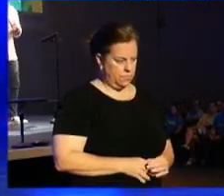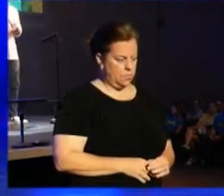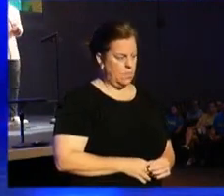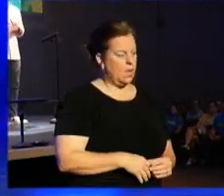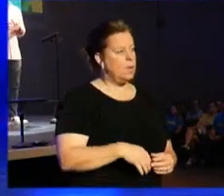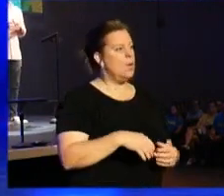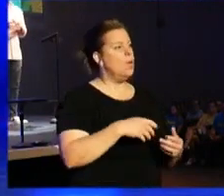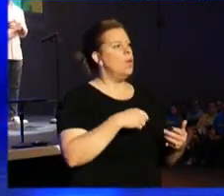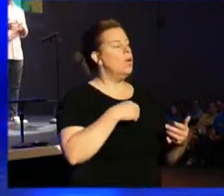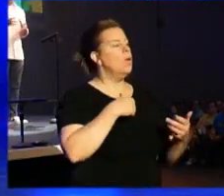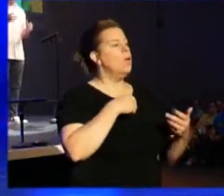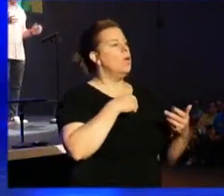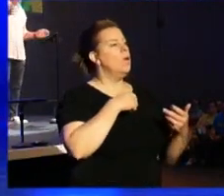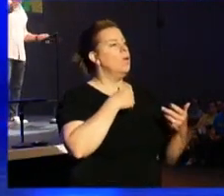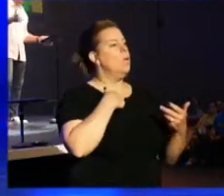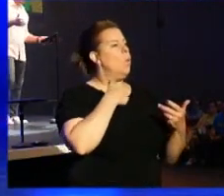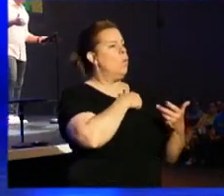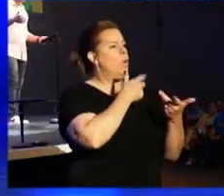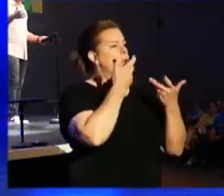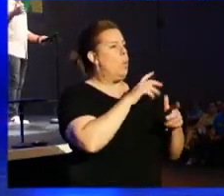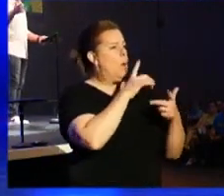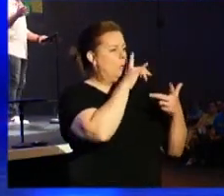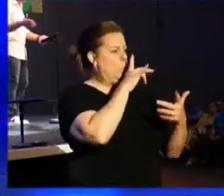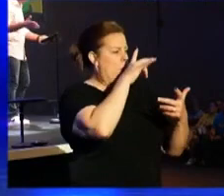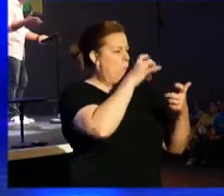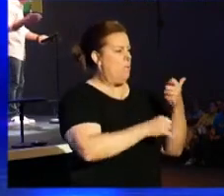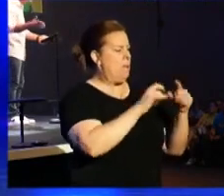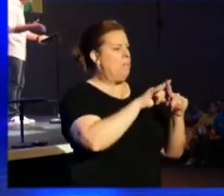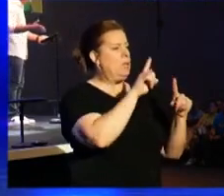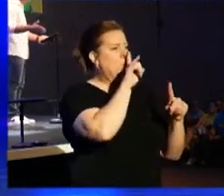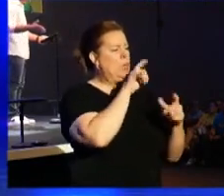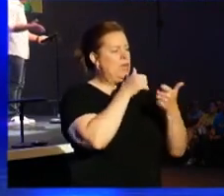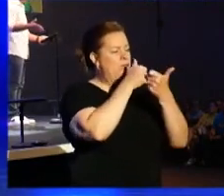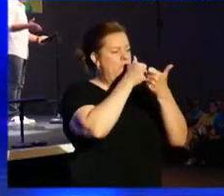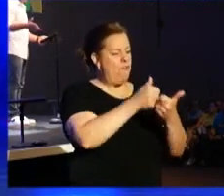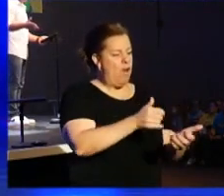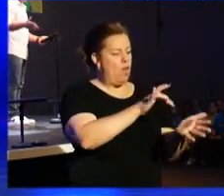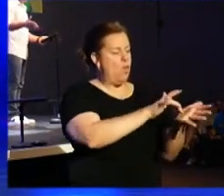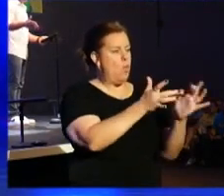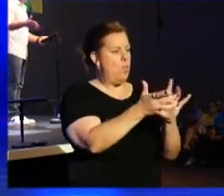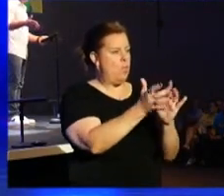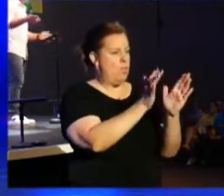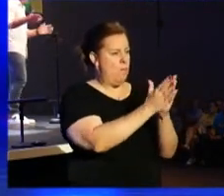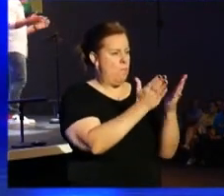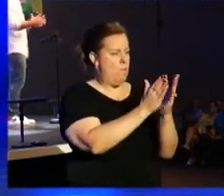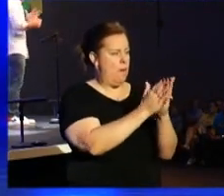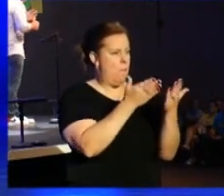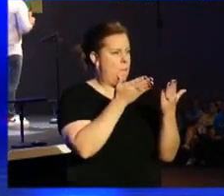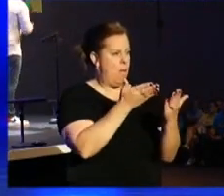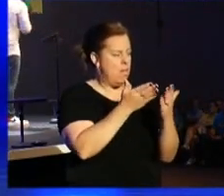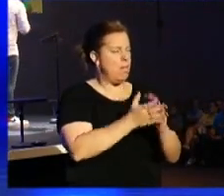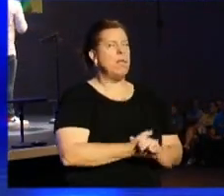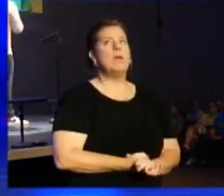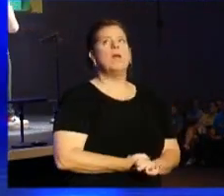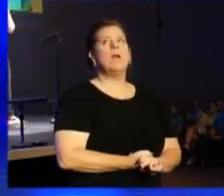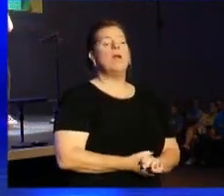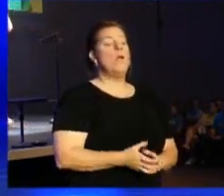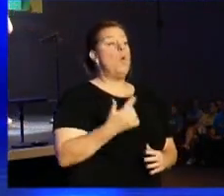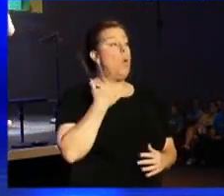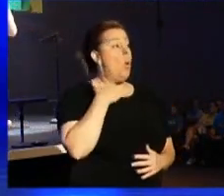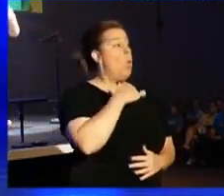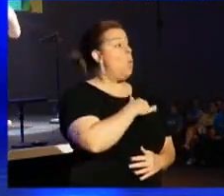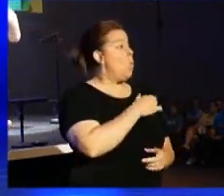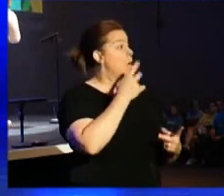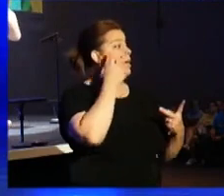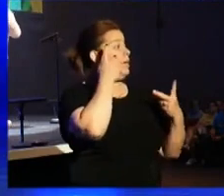mean, but to actually walk in biblical kindness. Because like we said, we're seeing a lot